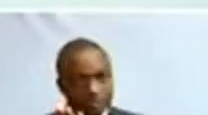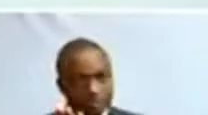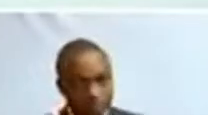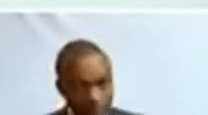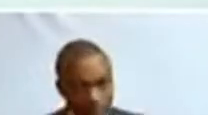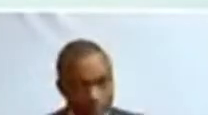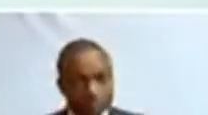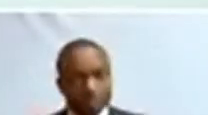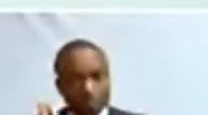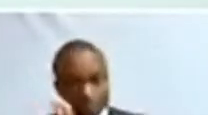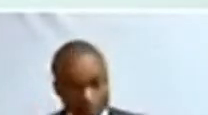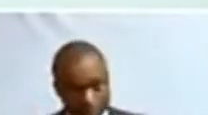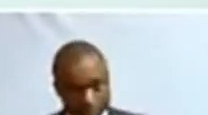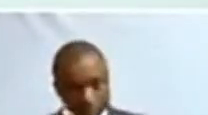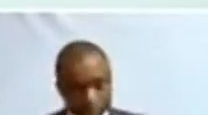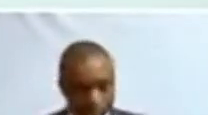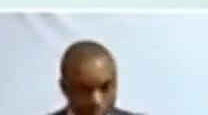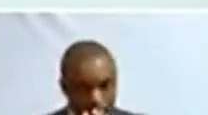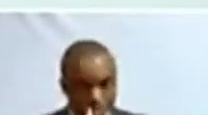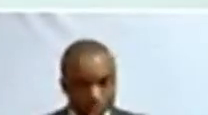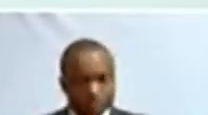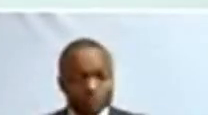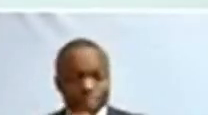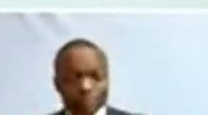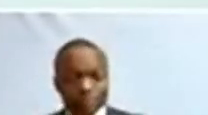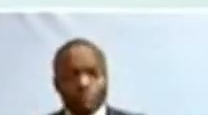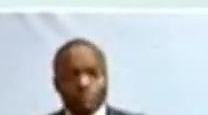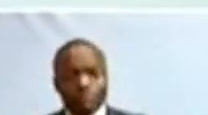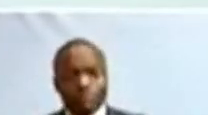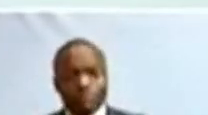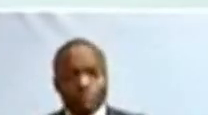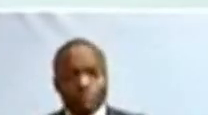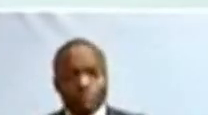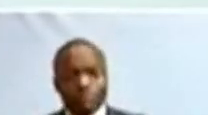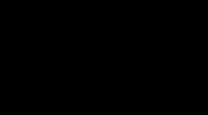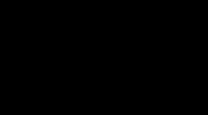and used. Then after that, that amount should be...